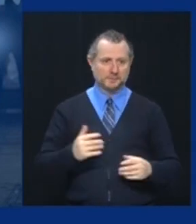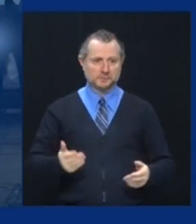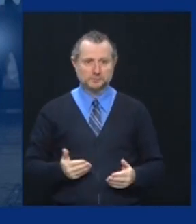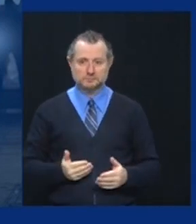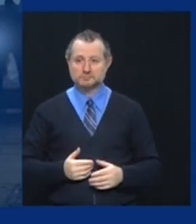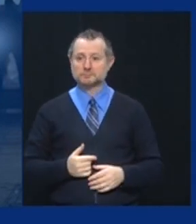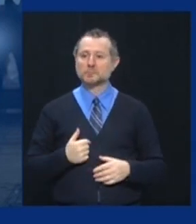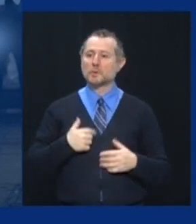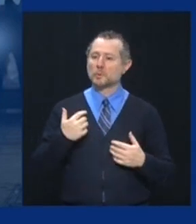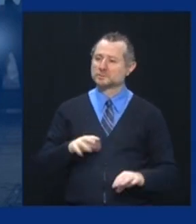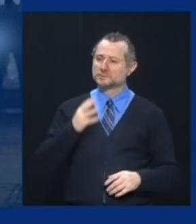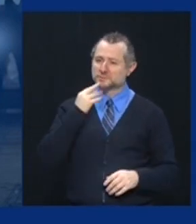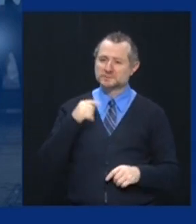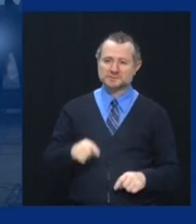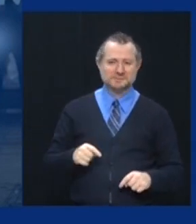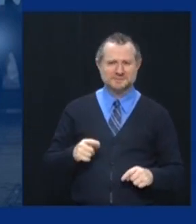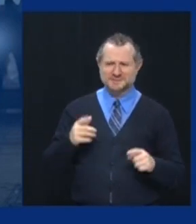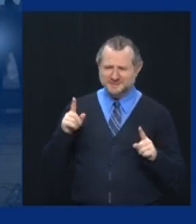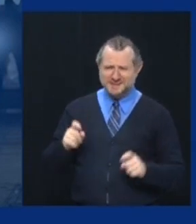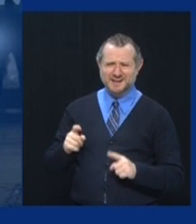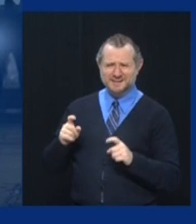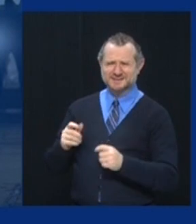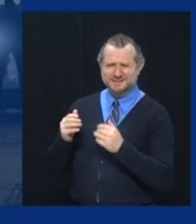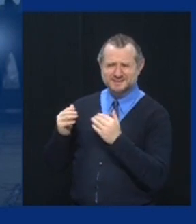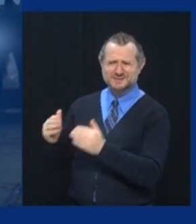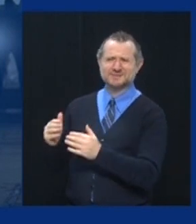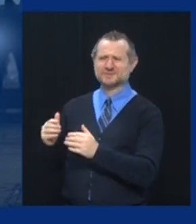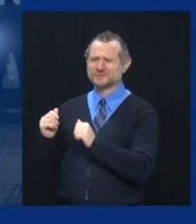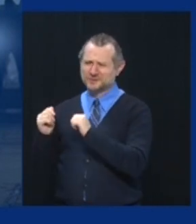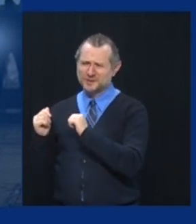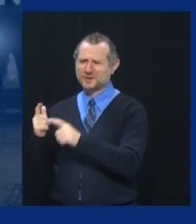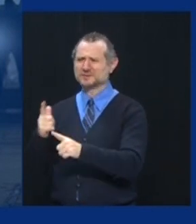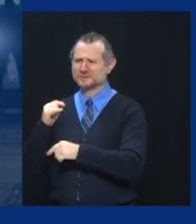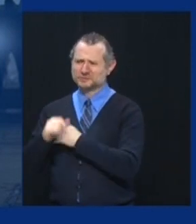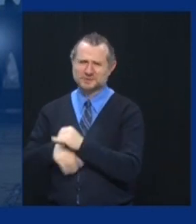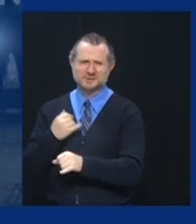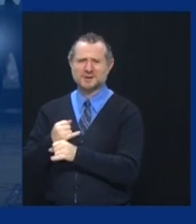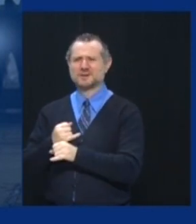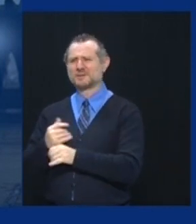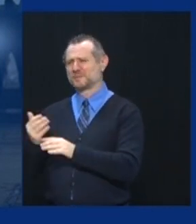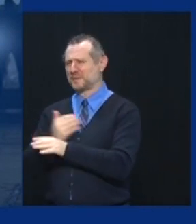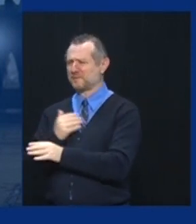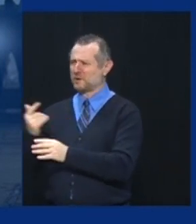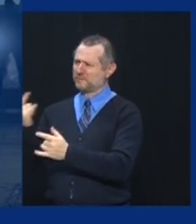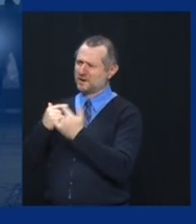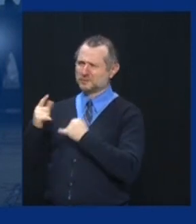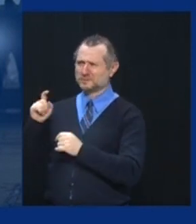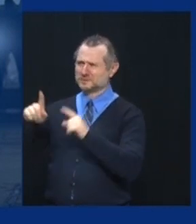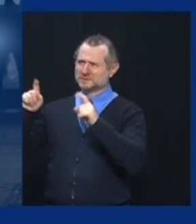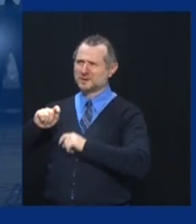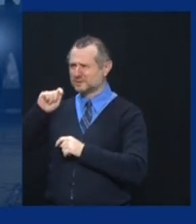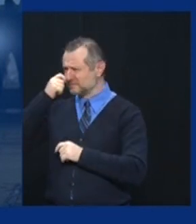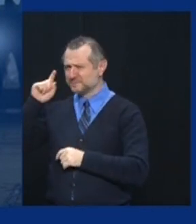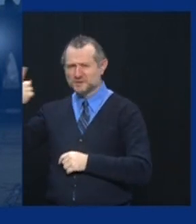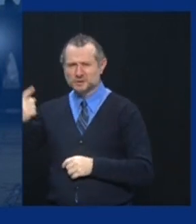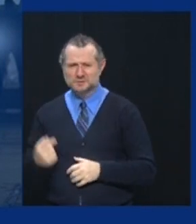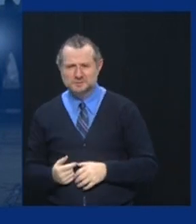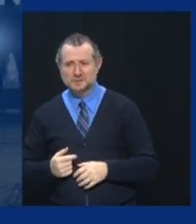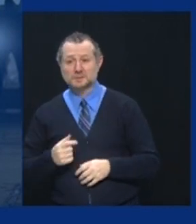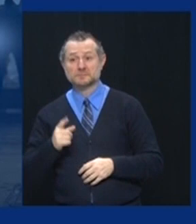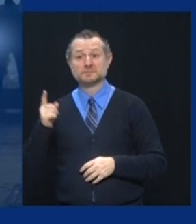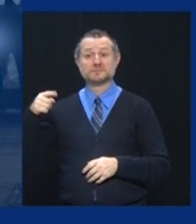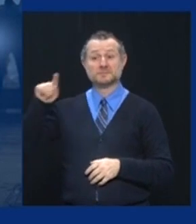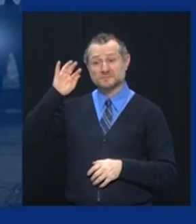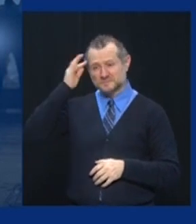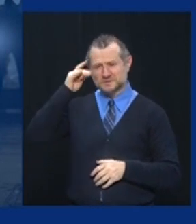all international travelers before entry. Tell the airlines you have to test